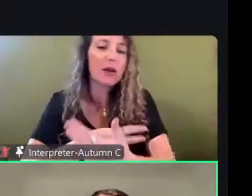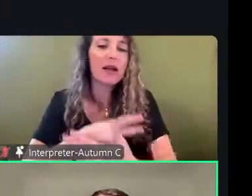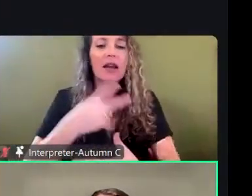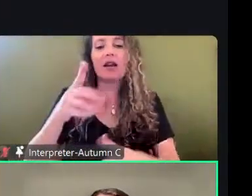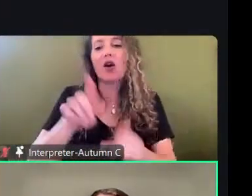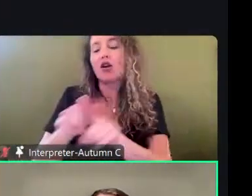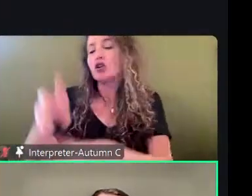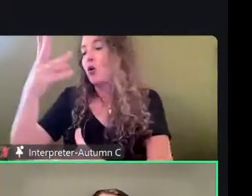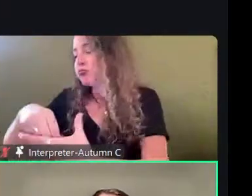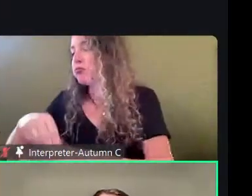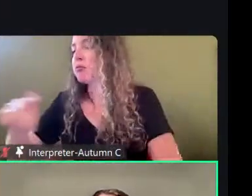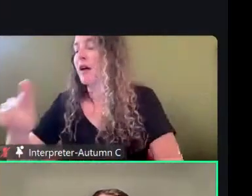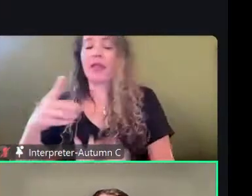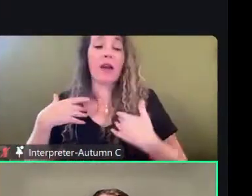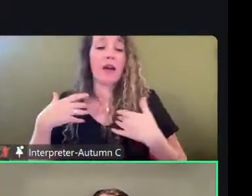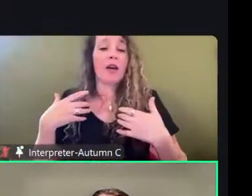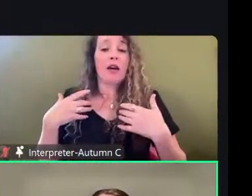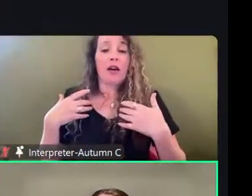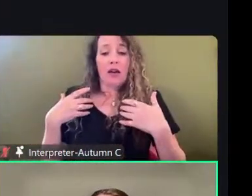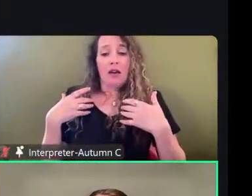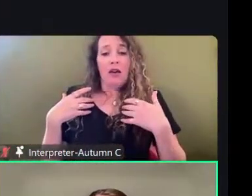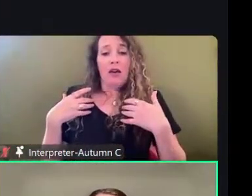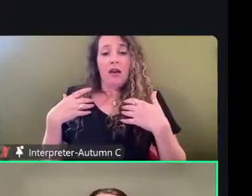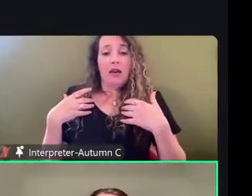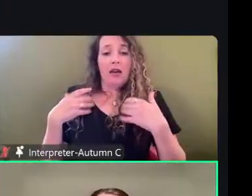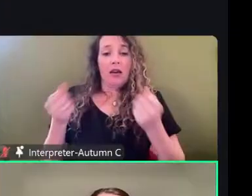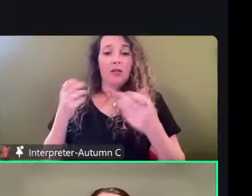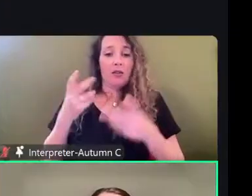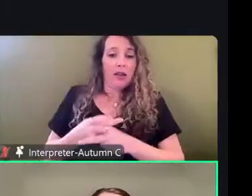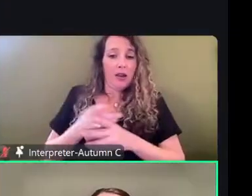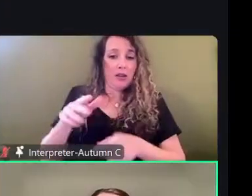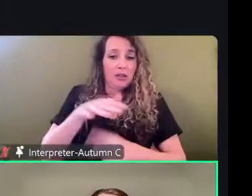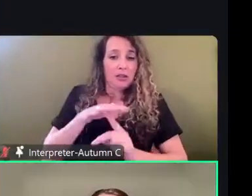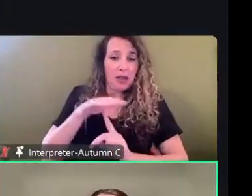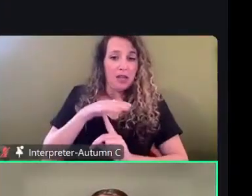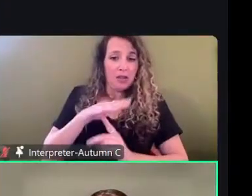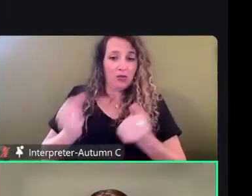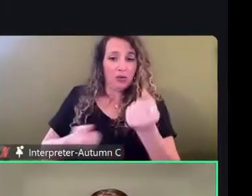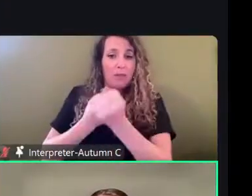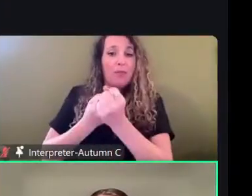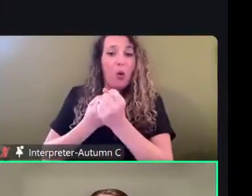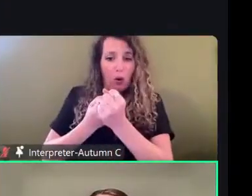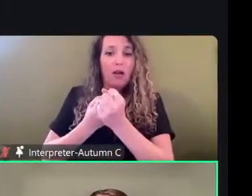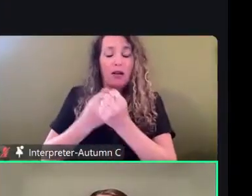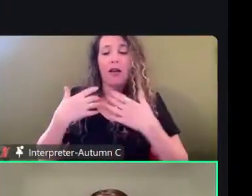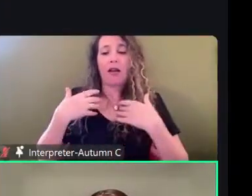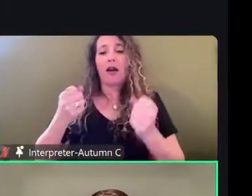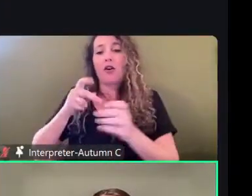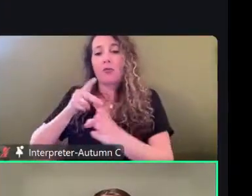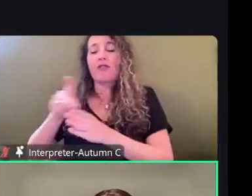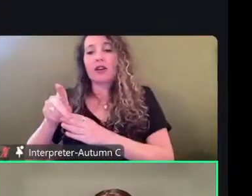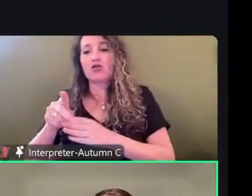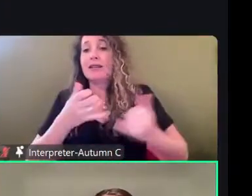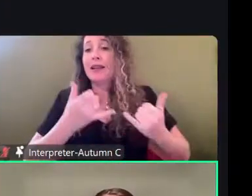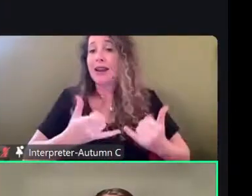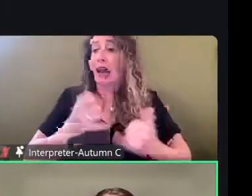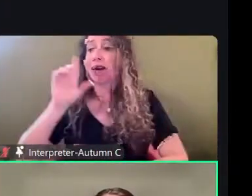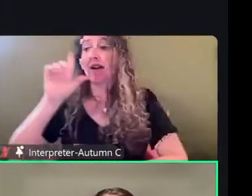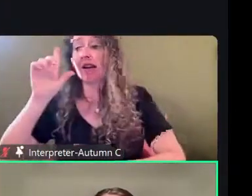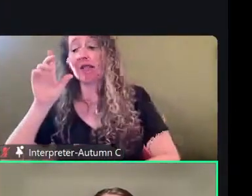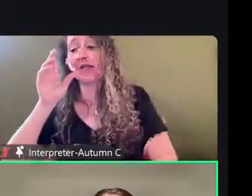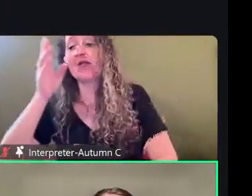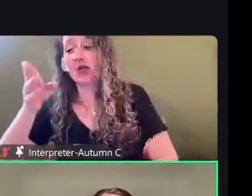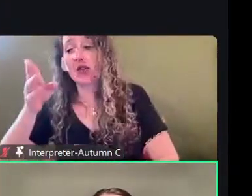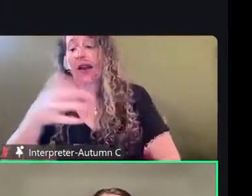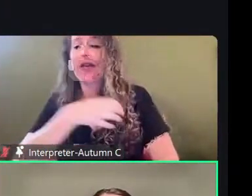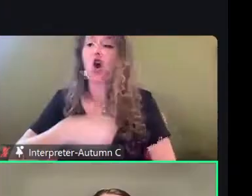health professional space to support individuals with disabilities who are current and future health professionals at the Harvard community at large.